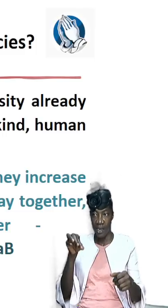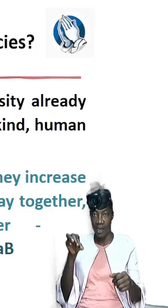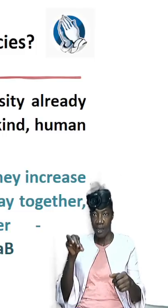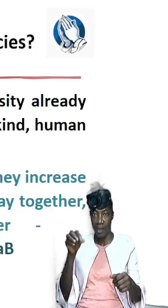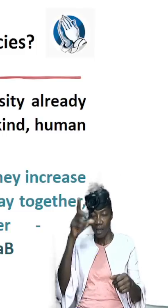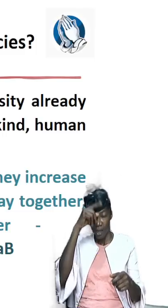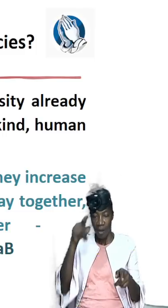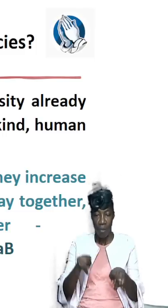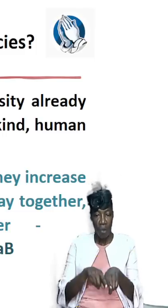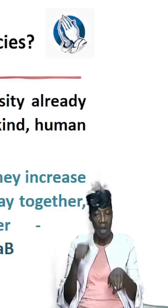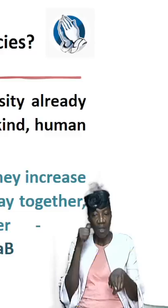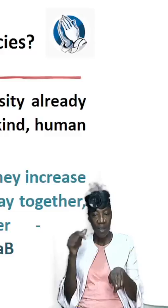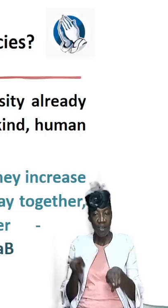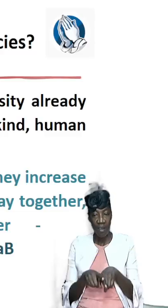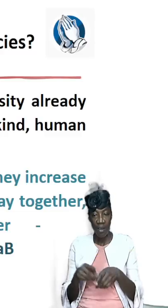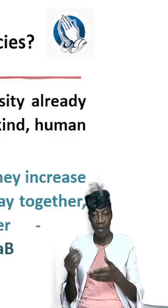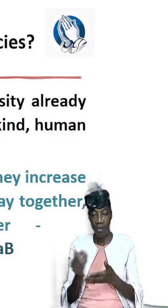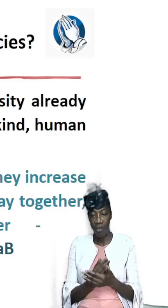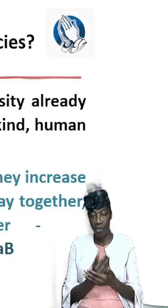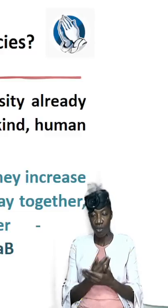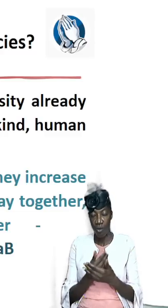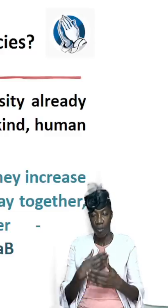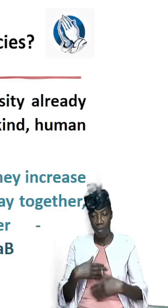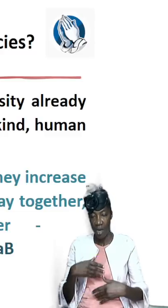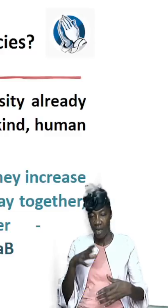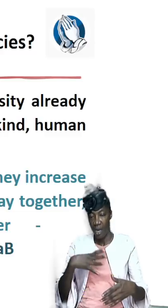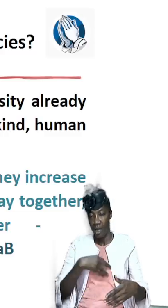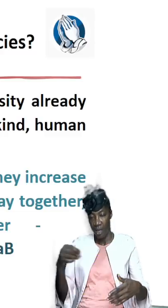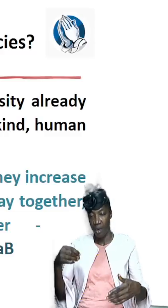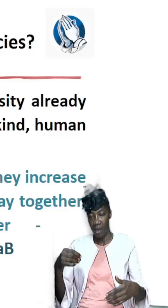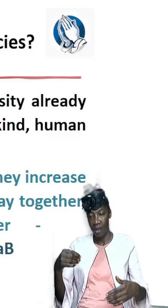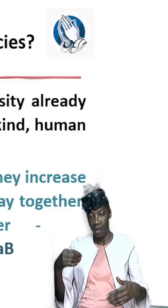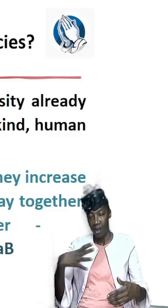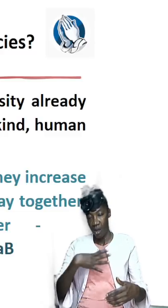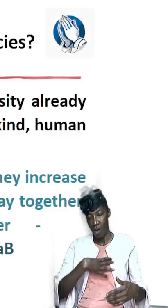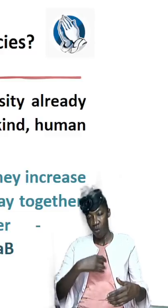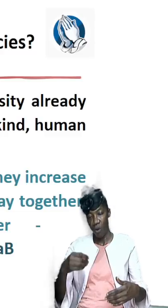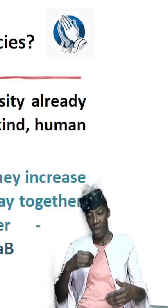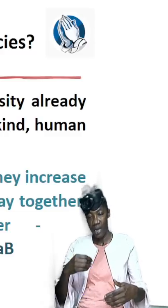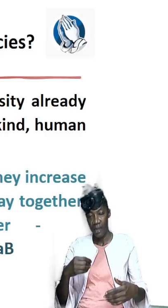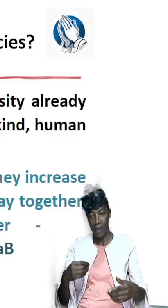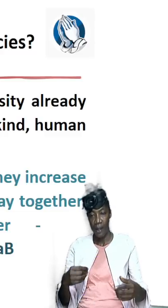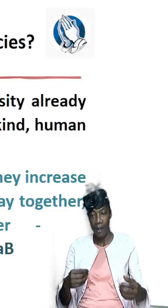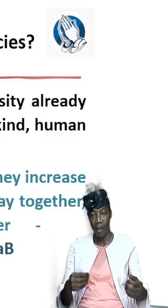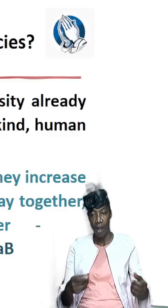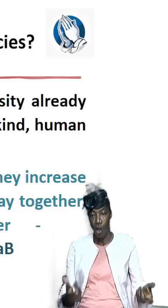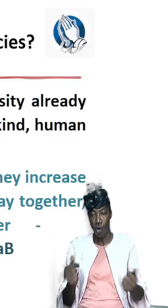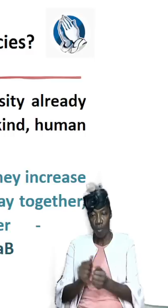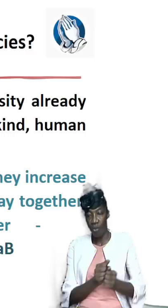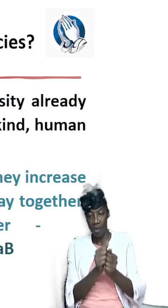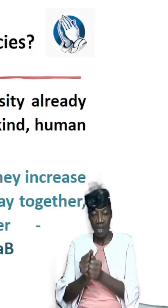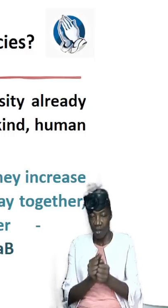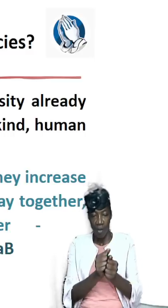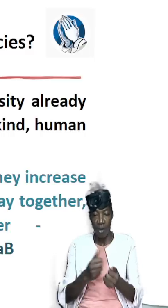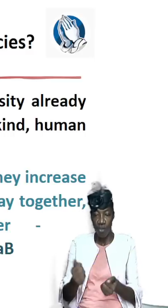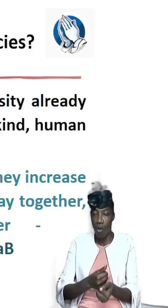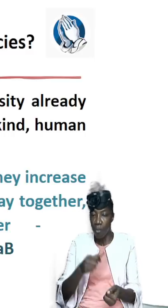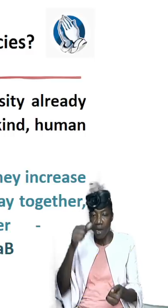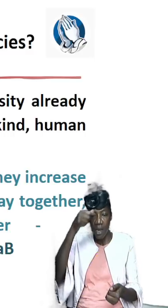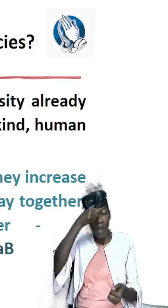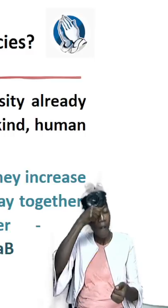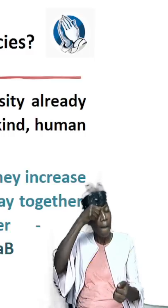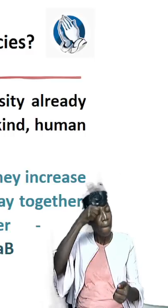and sisters, that if somebody that we call white mates with somebody that we call black, and they have offspring, they